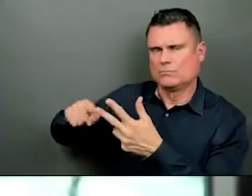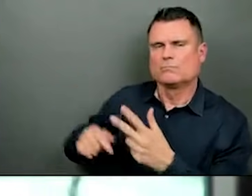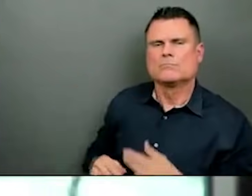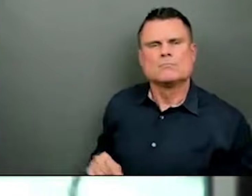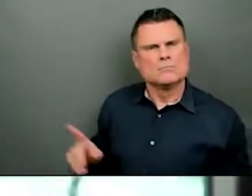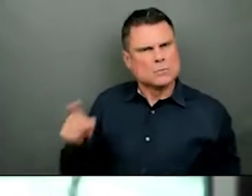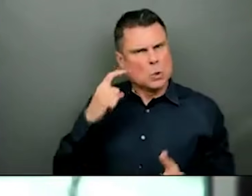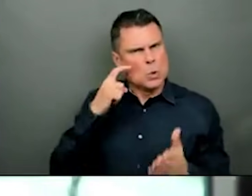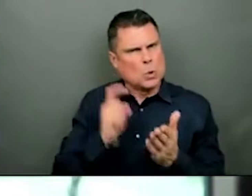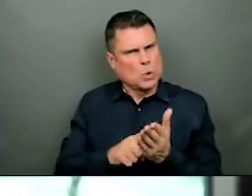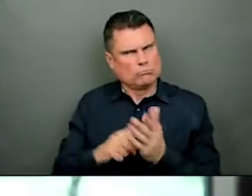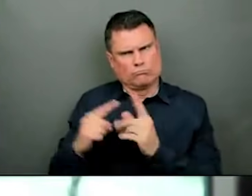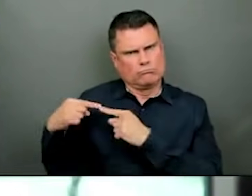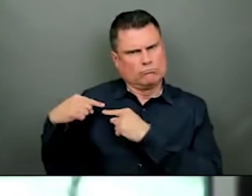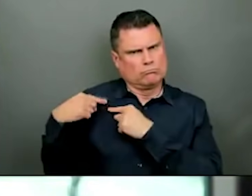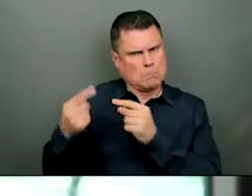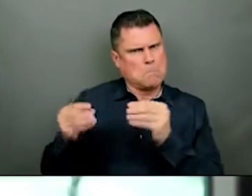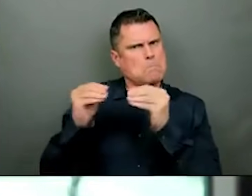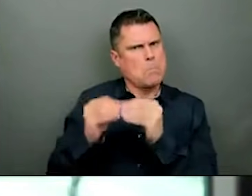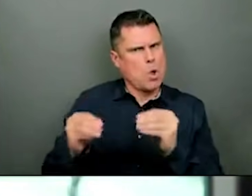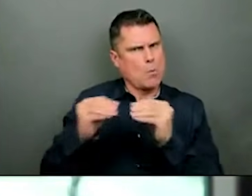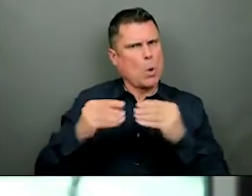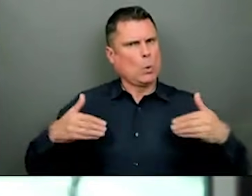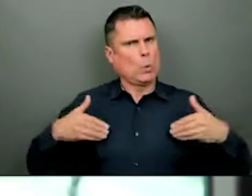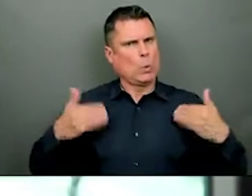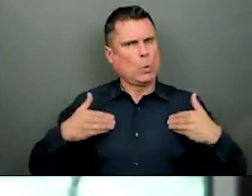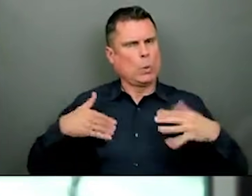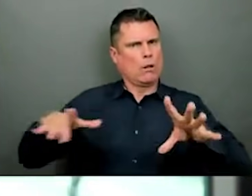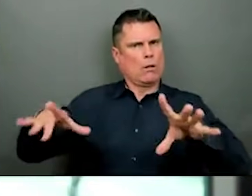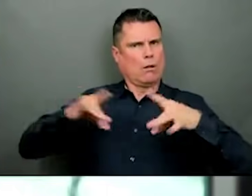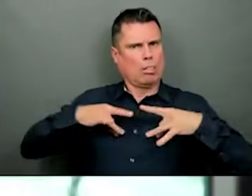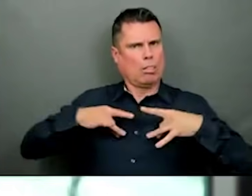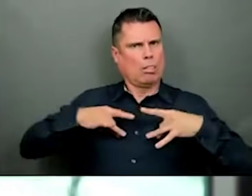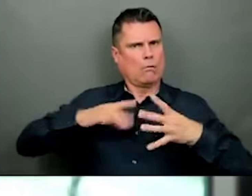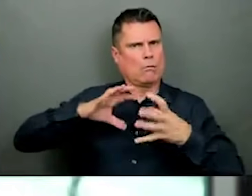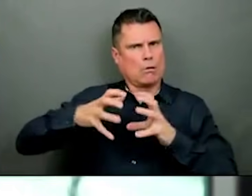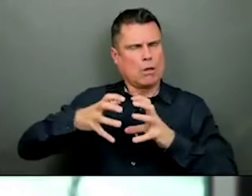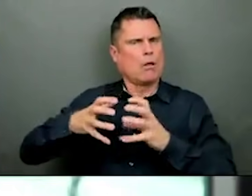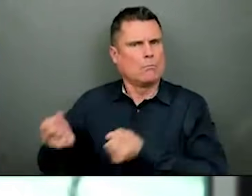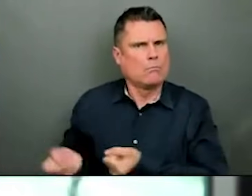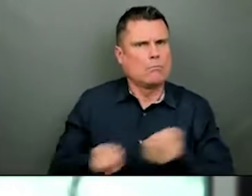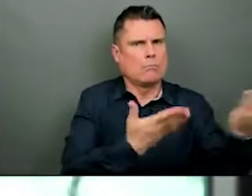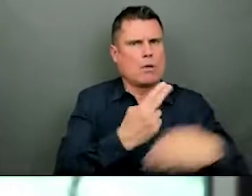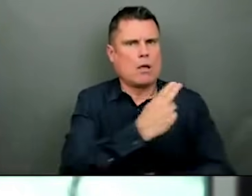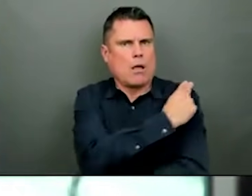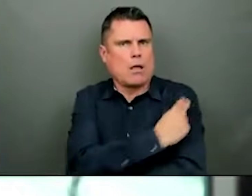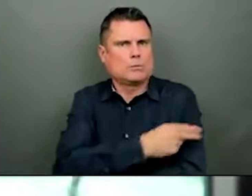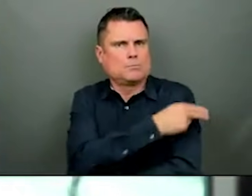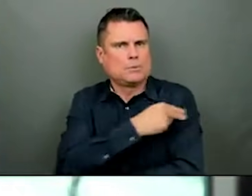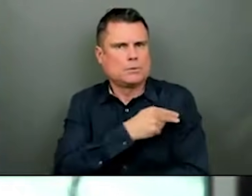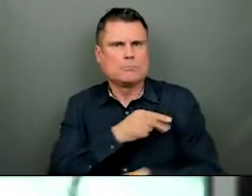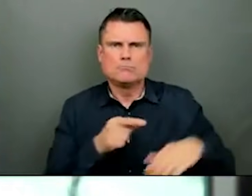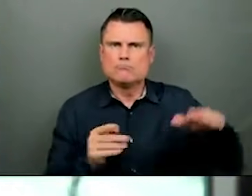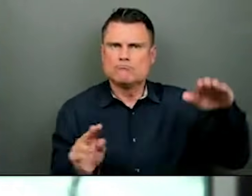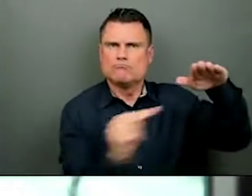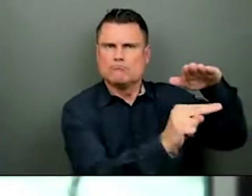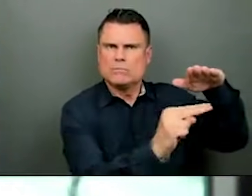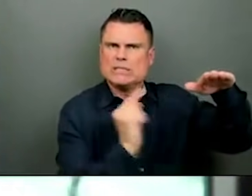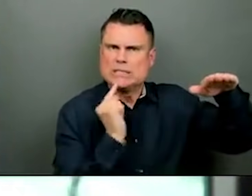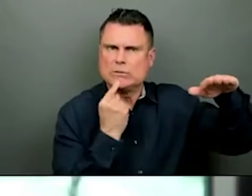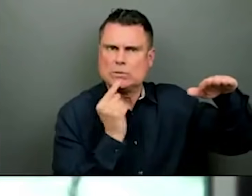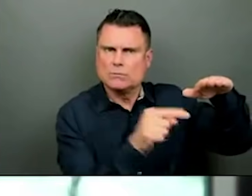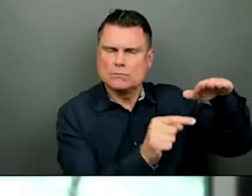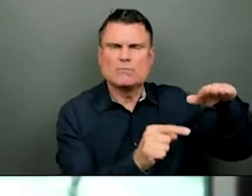being hospitalized. We know that. And you also mentioned today that more young people are having cases with the variants. But